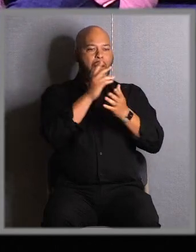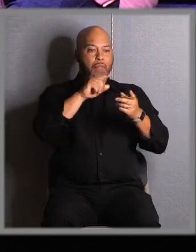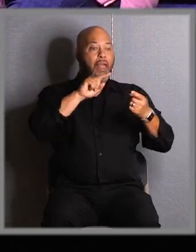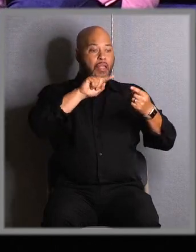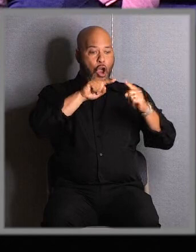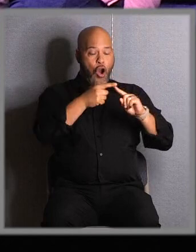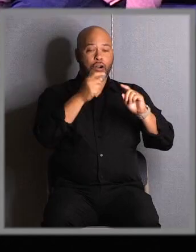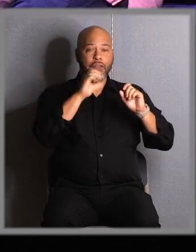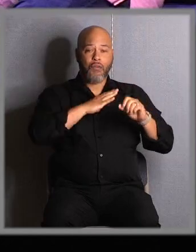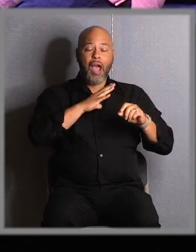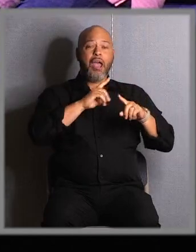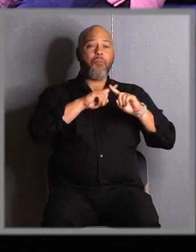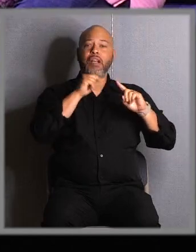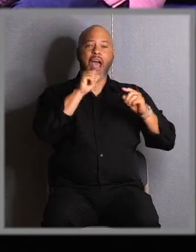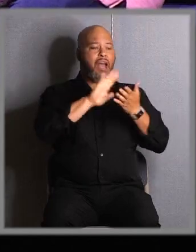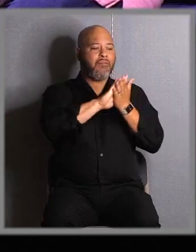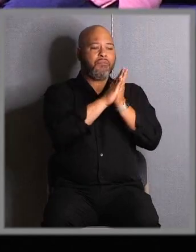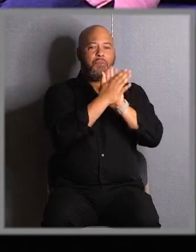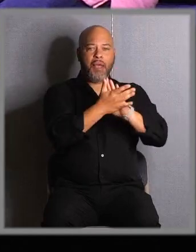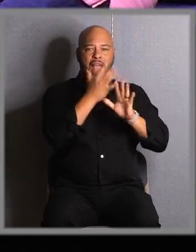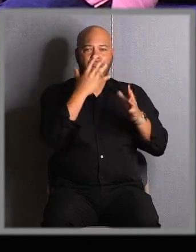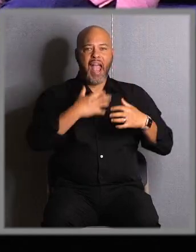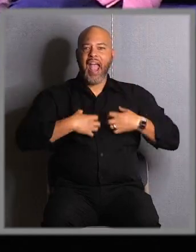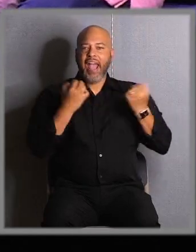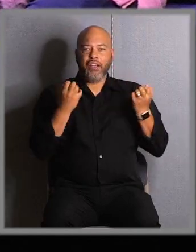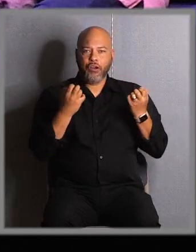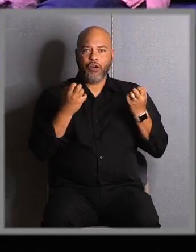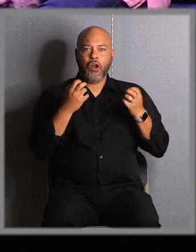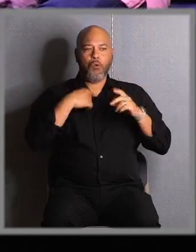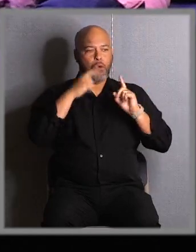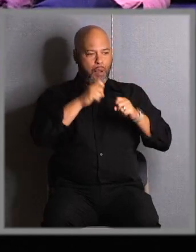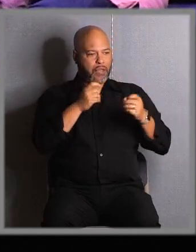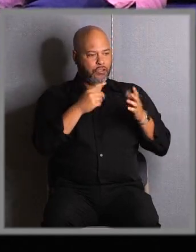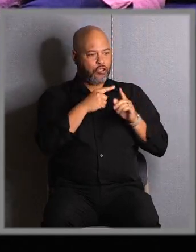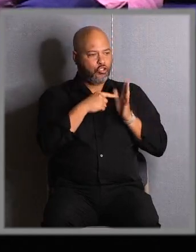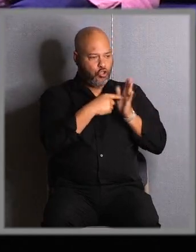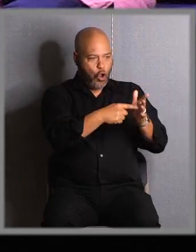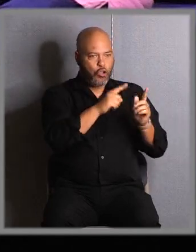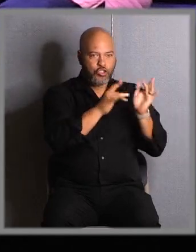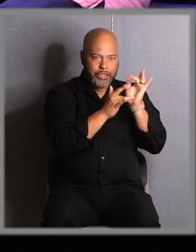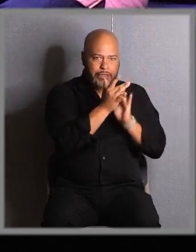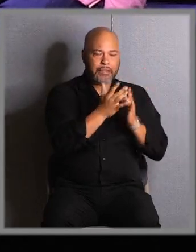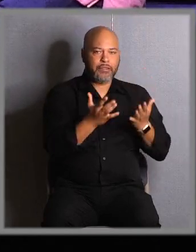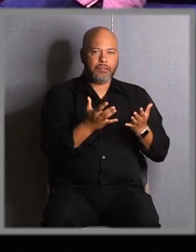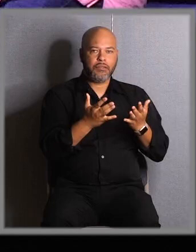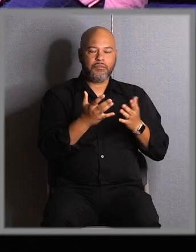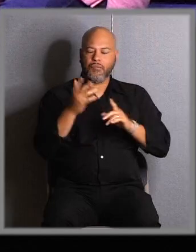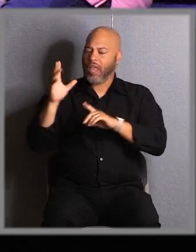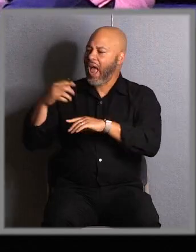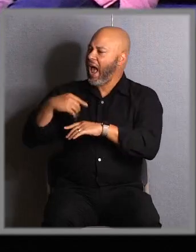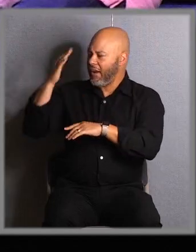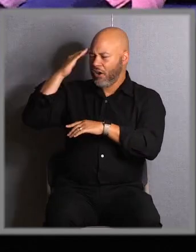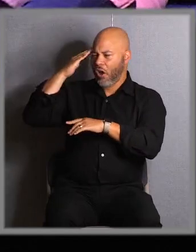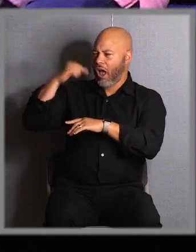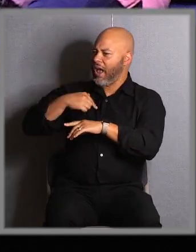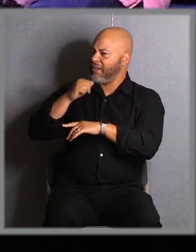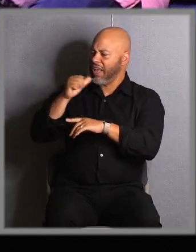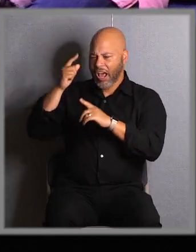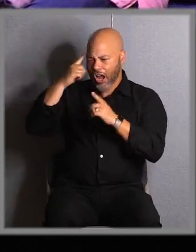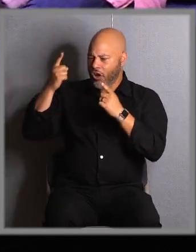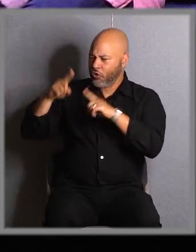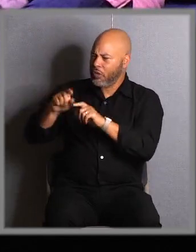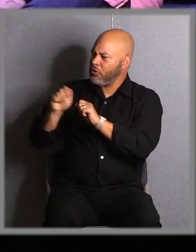by introducing them to Jesus. You said something a moment ago, I confess I don't completely agree with